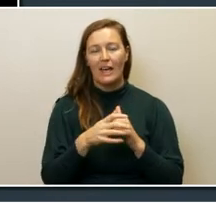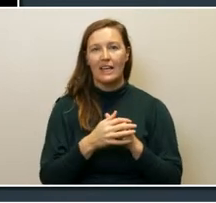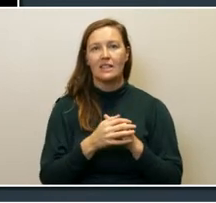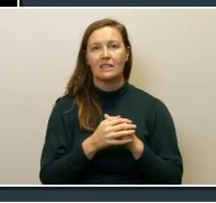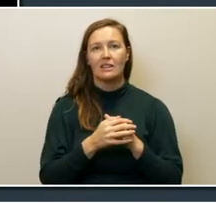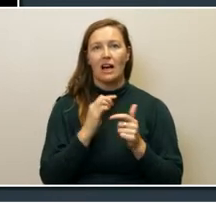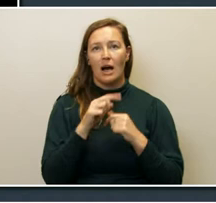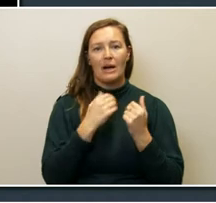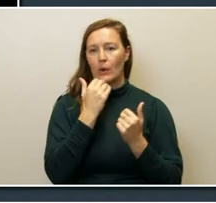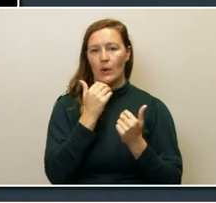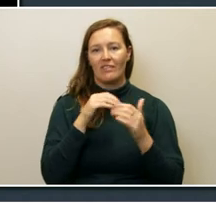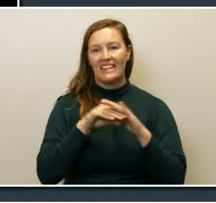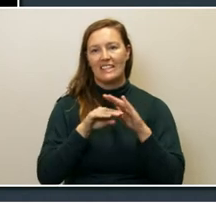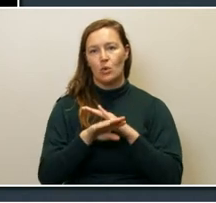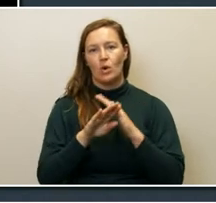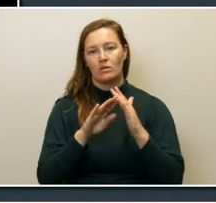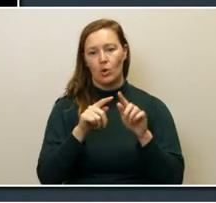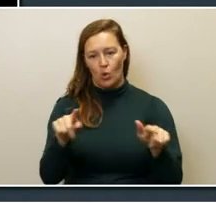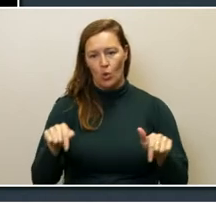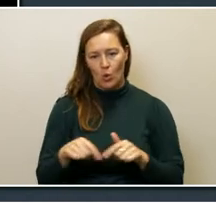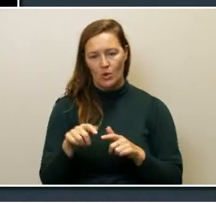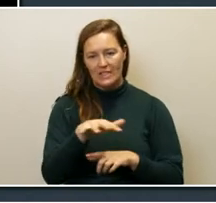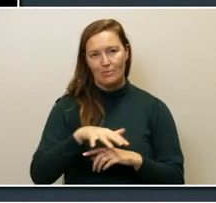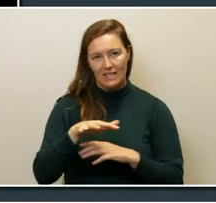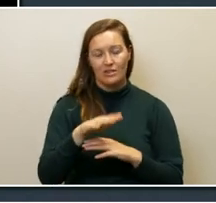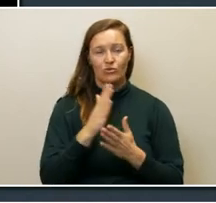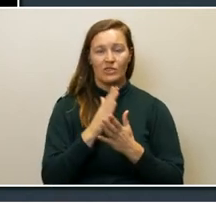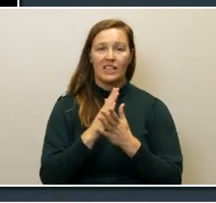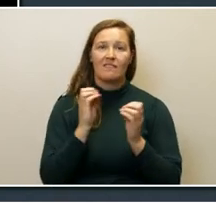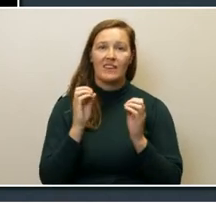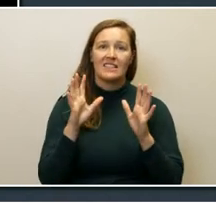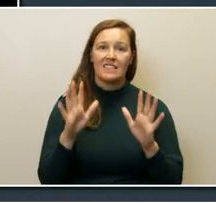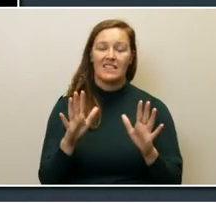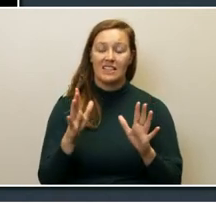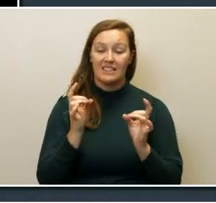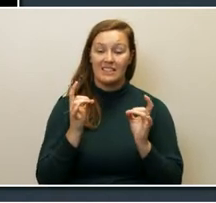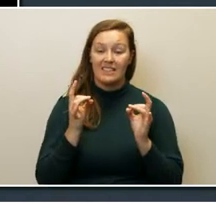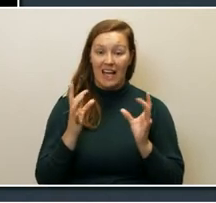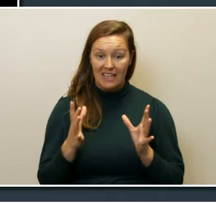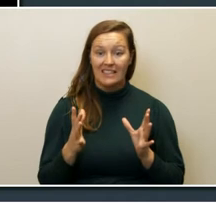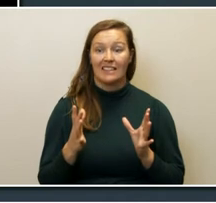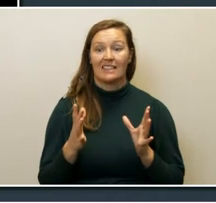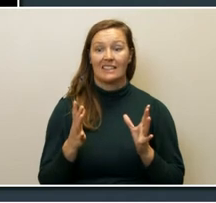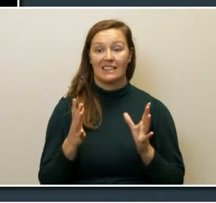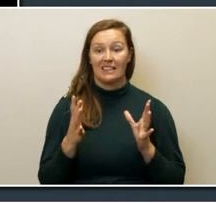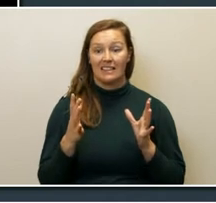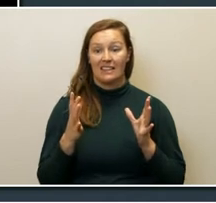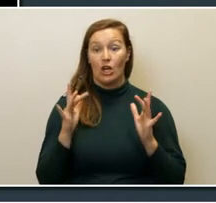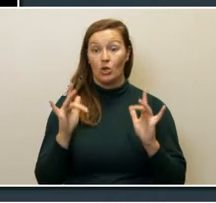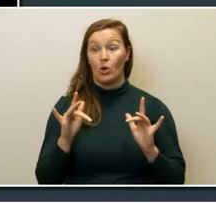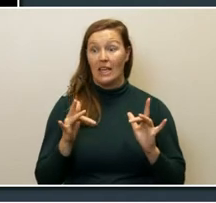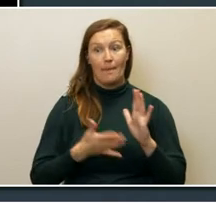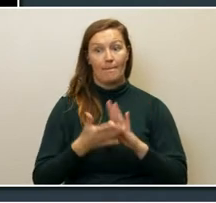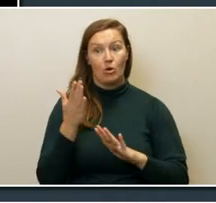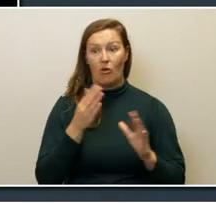in terms of the shortage of indoor court space. So it's fantastic that we are starting. We haven't actually